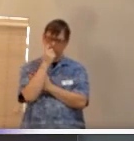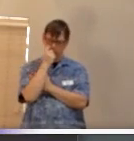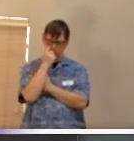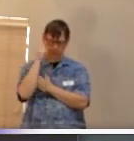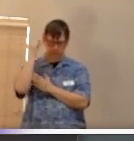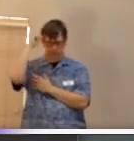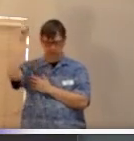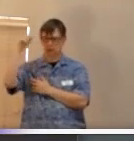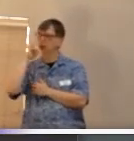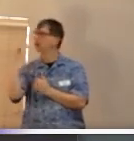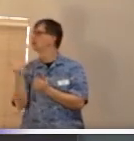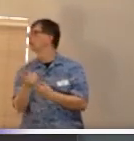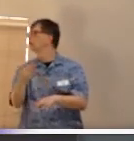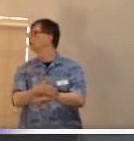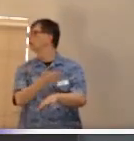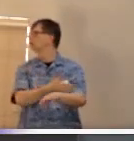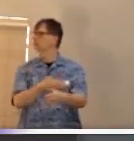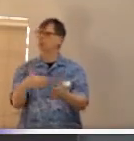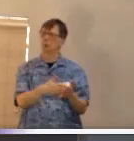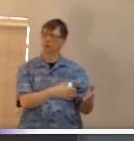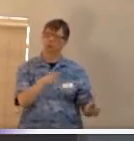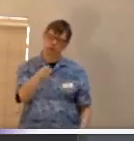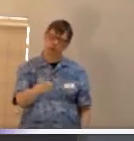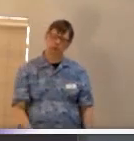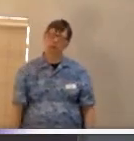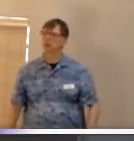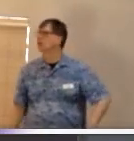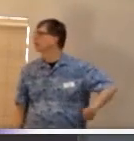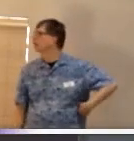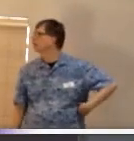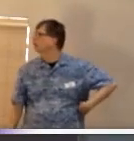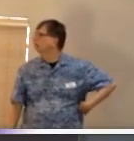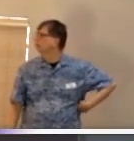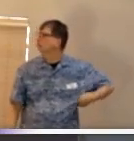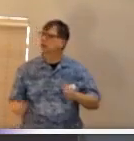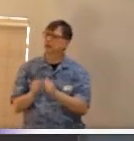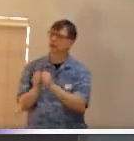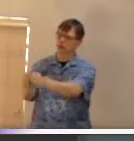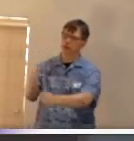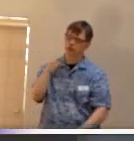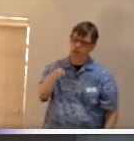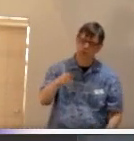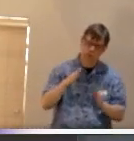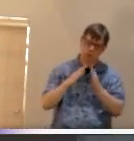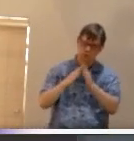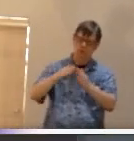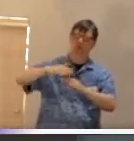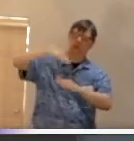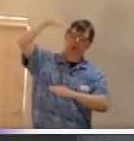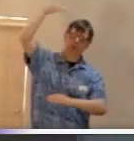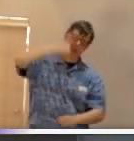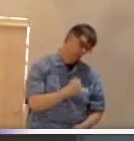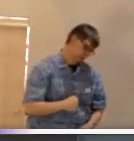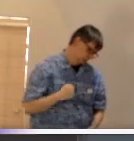Understanding these identities and these patterns will surely move you. That's why we're in a place like this. It leads you home to your highest self. You become aware that